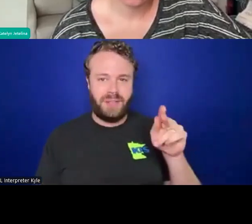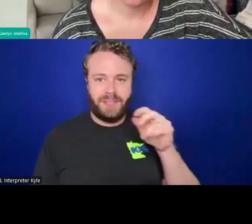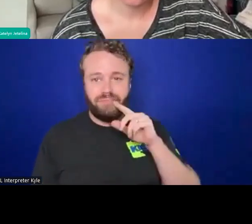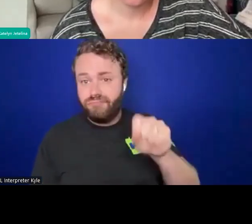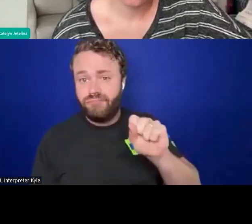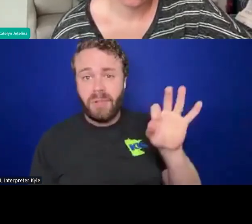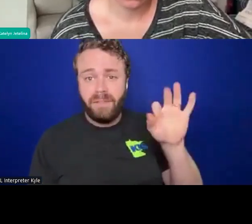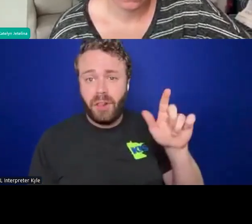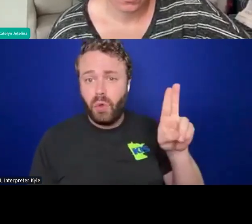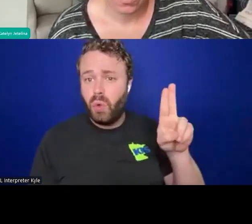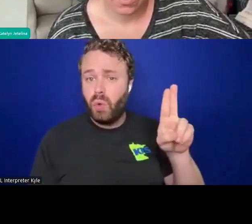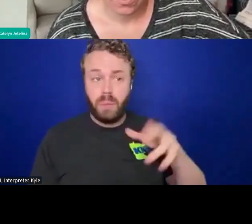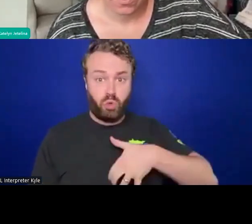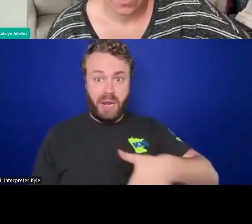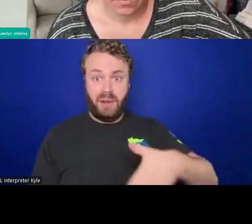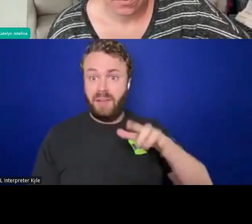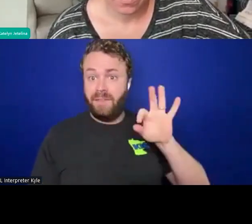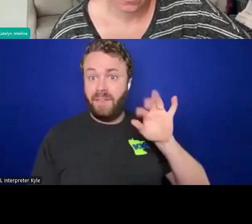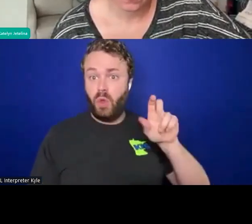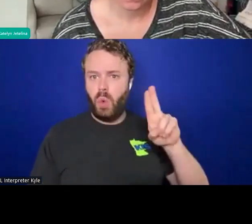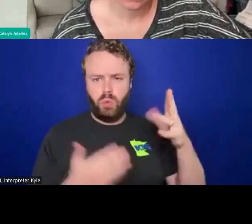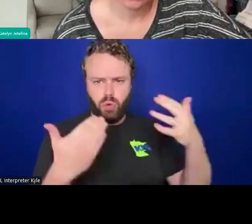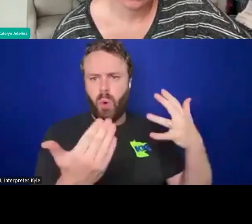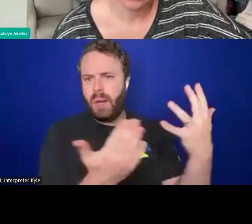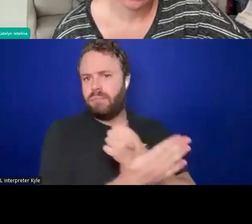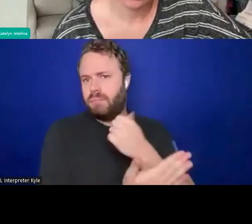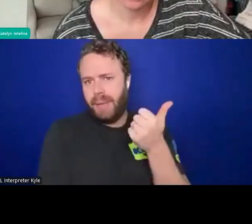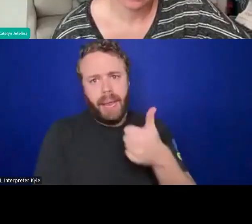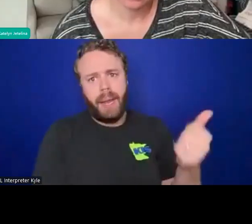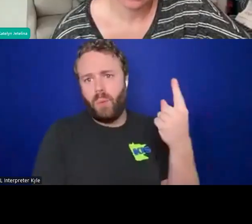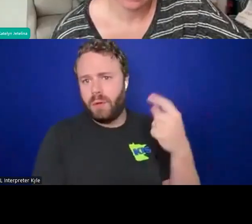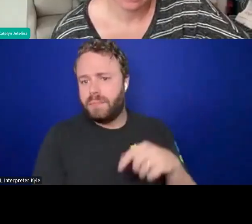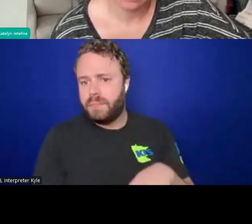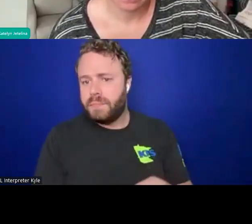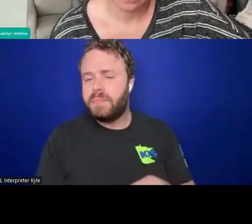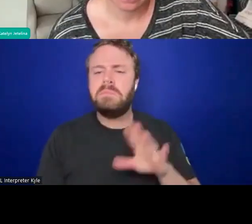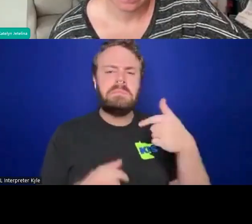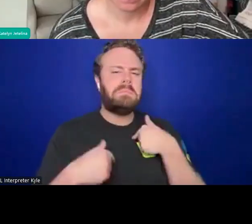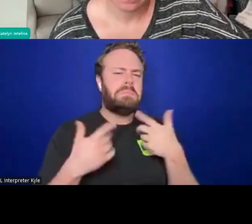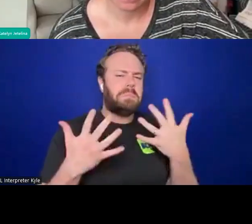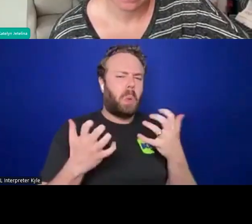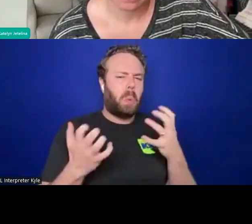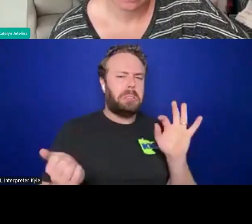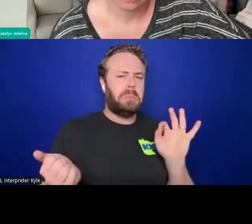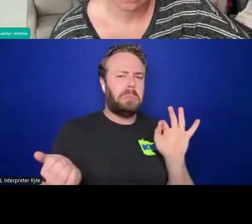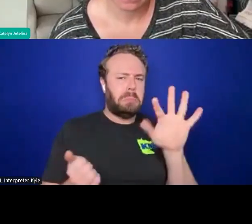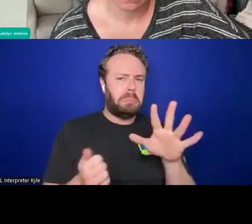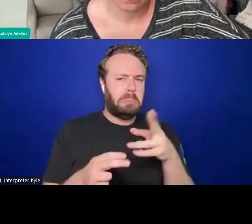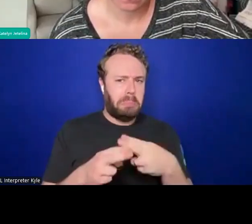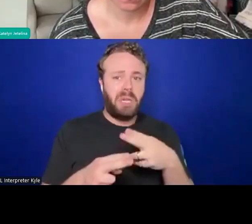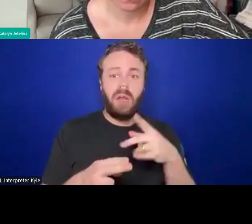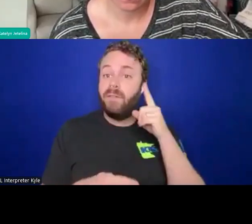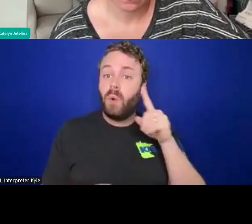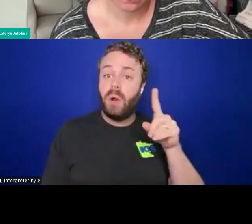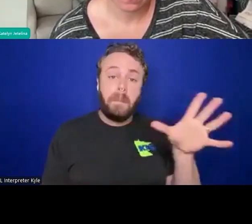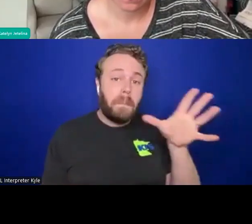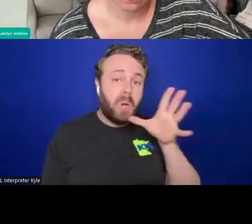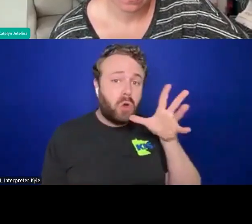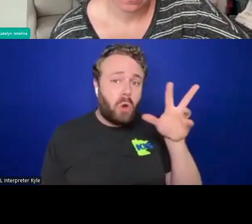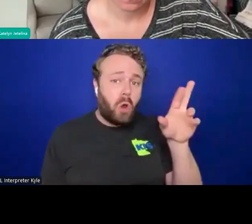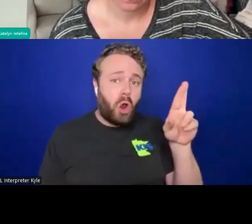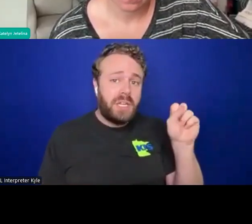get yourself any of the flu vaccines that are available on the market. I do want to note for the maternal RSV vaccine, and